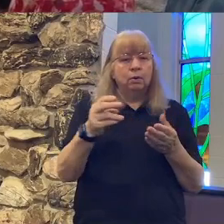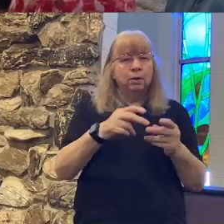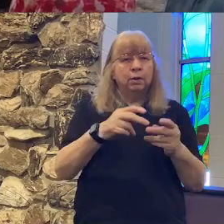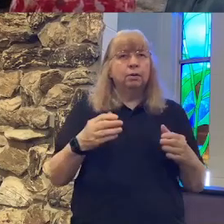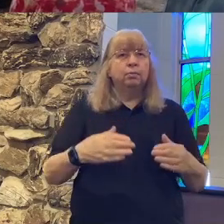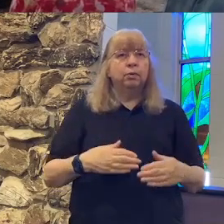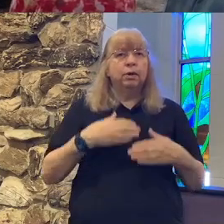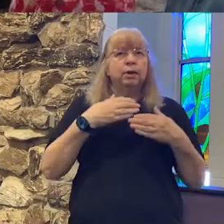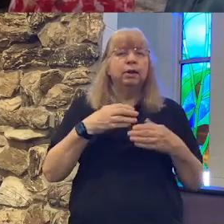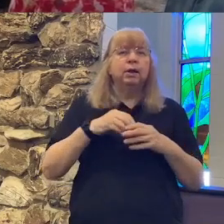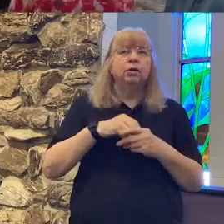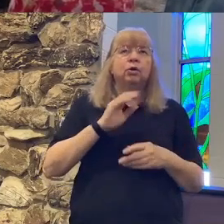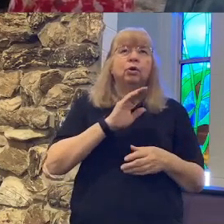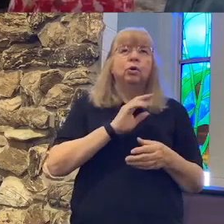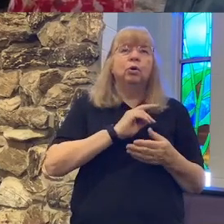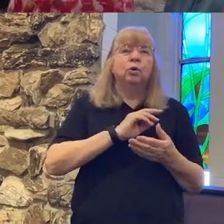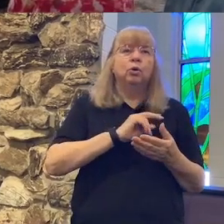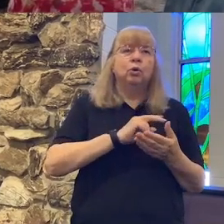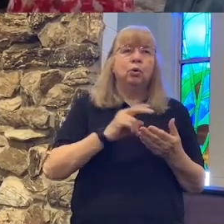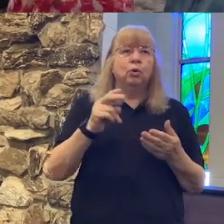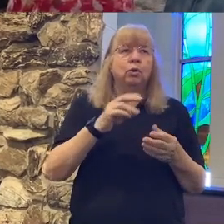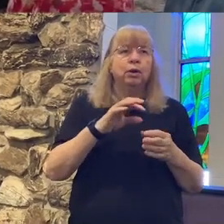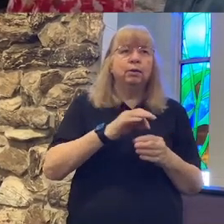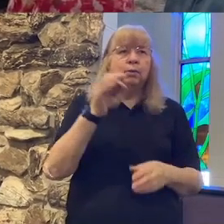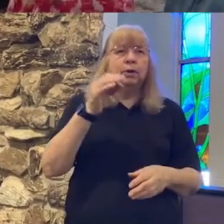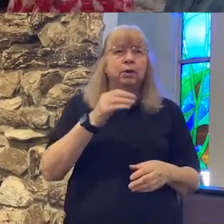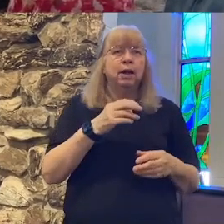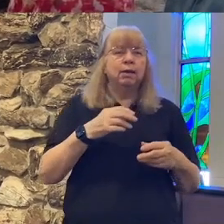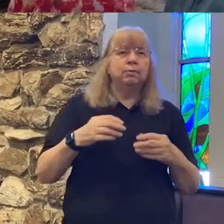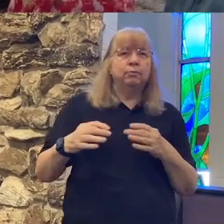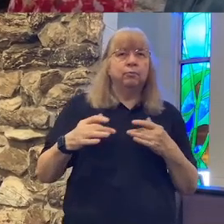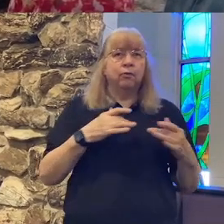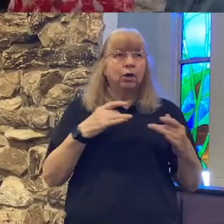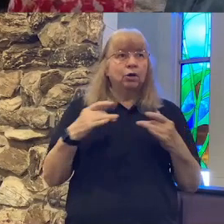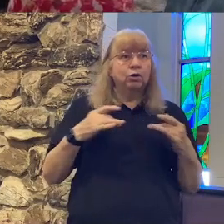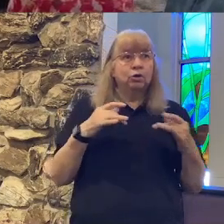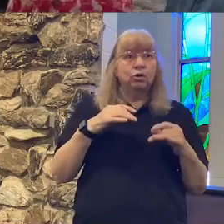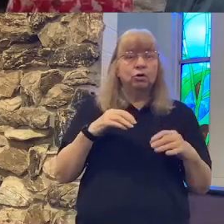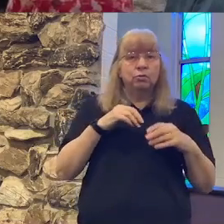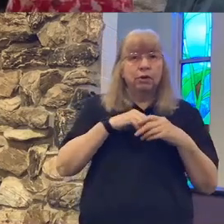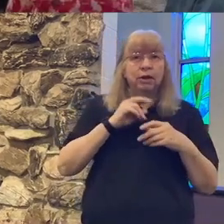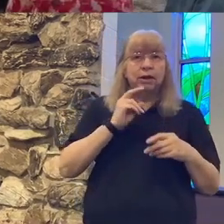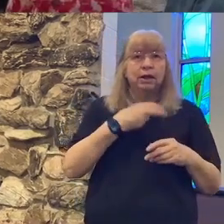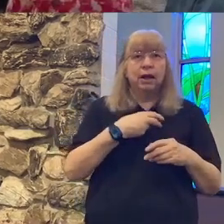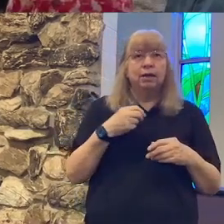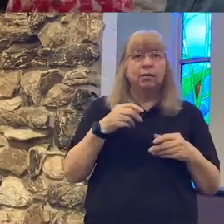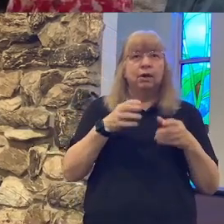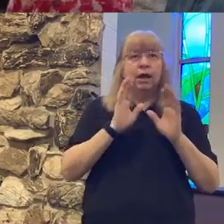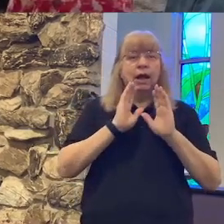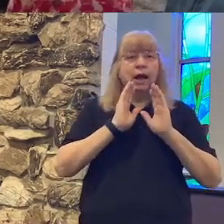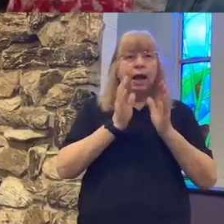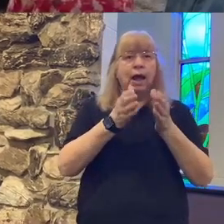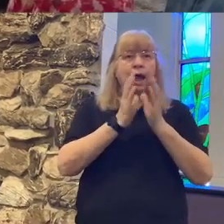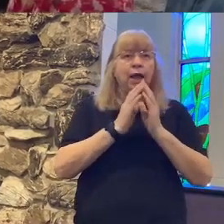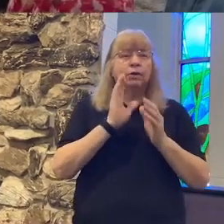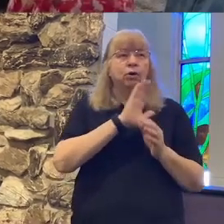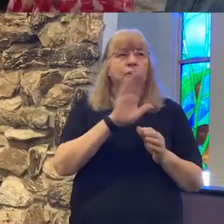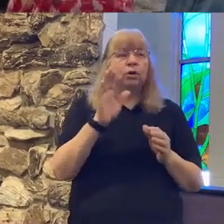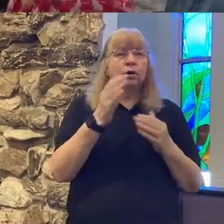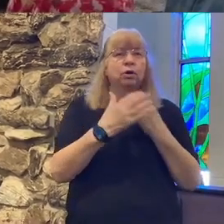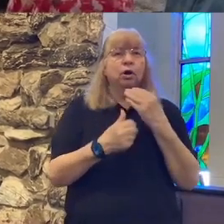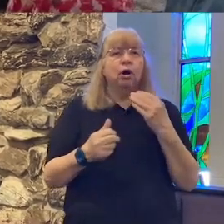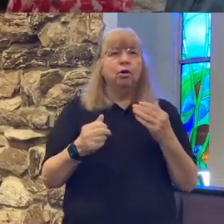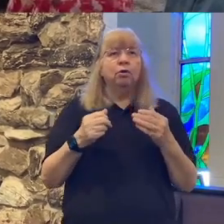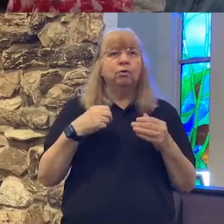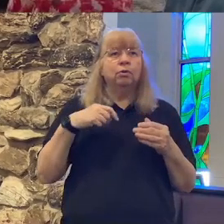Holy Spirit, and as it stirs within us, that we answer your call. Today, Lord, we lay at